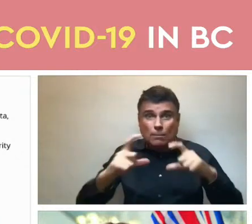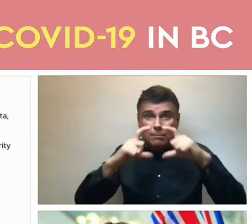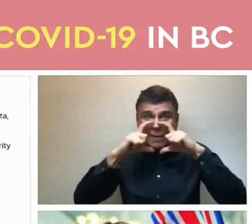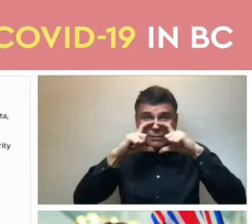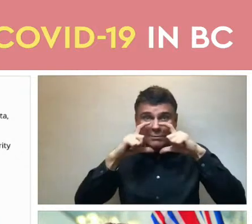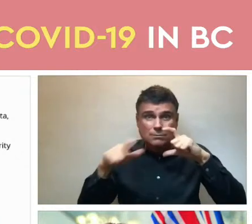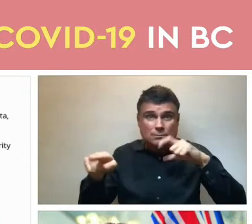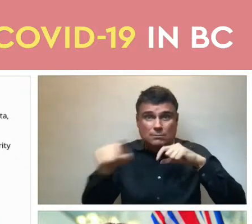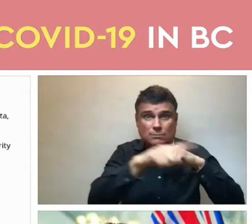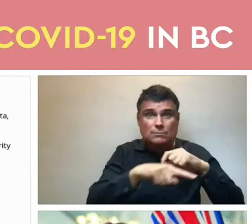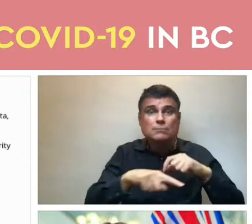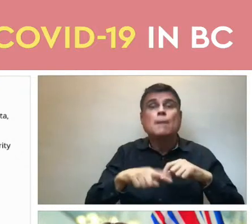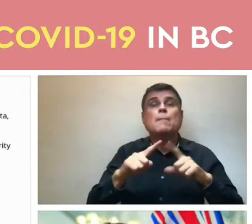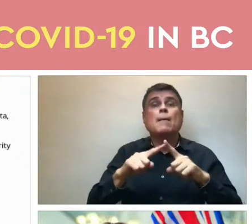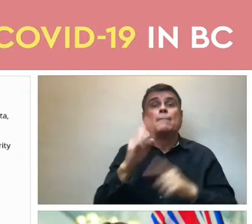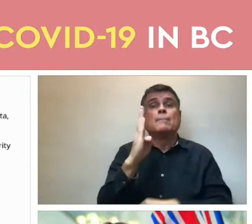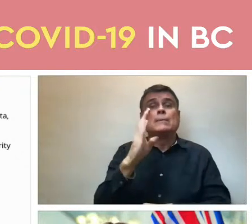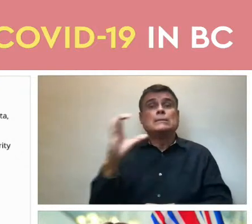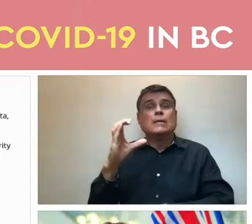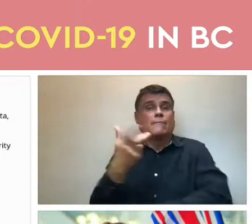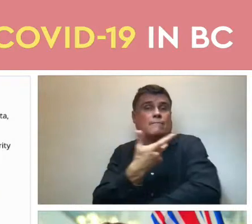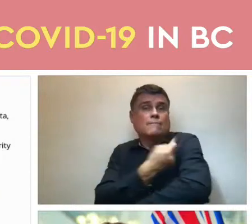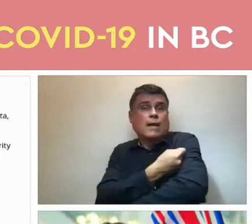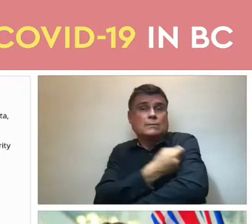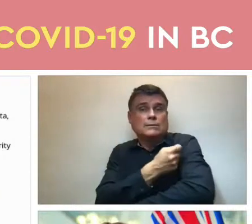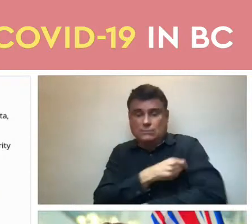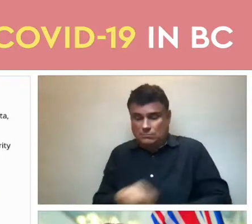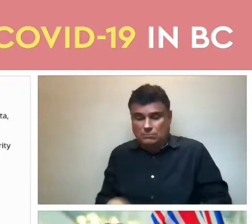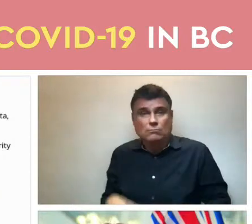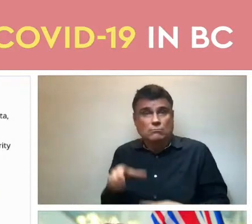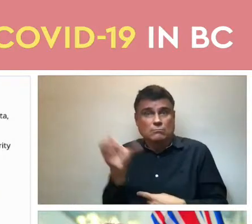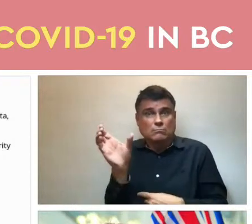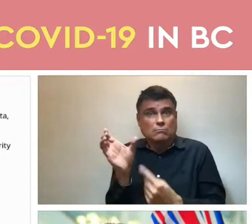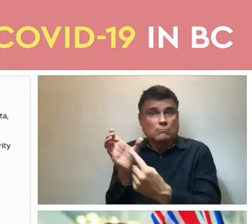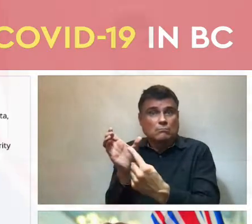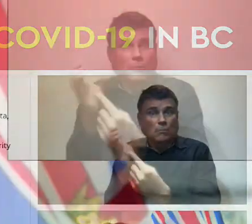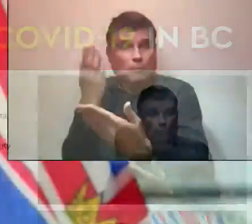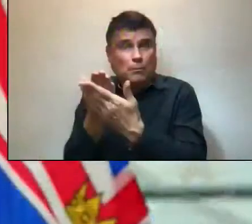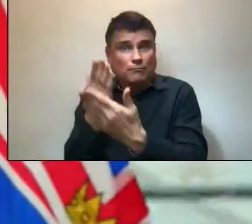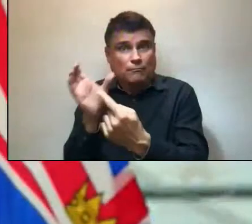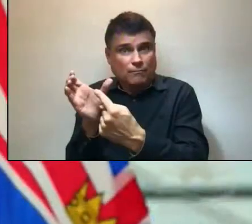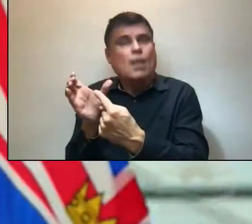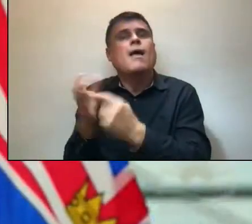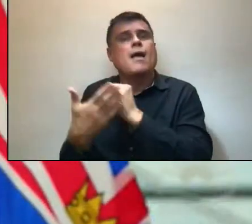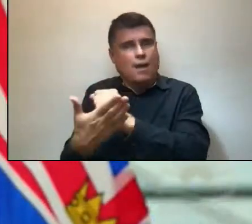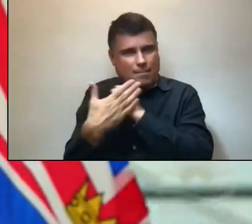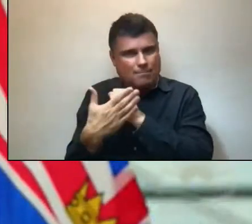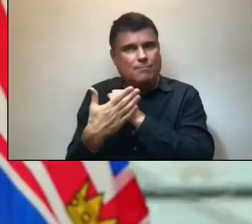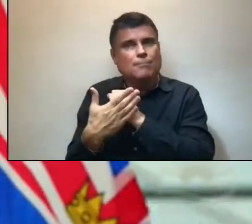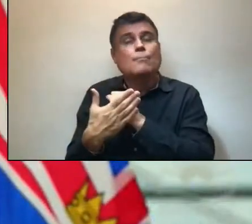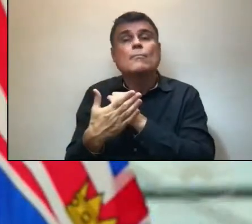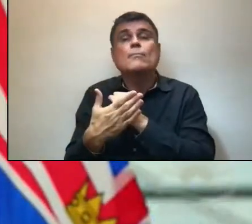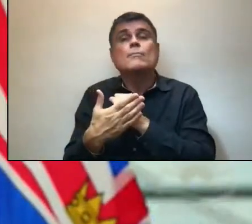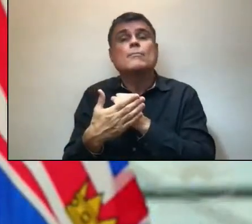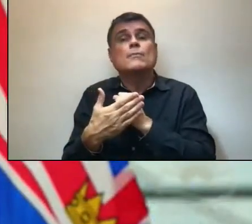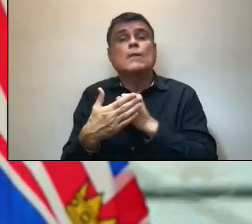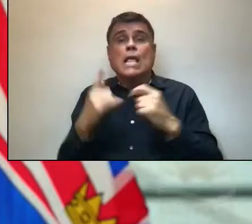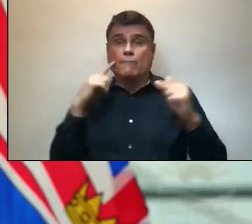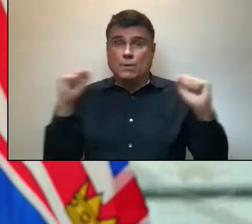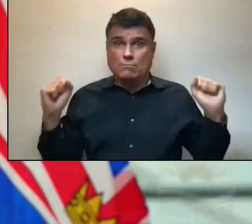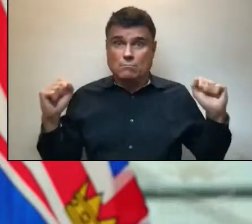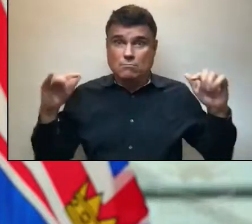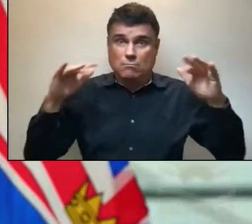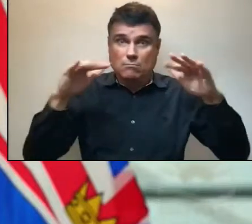program that helps us mitigate the risk in some of those settings where we can come together knowing that everybody in that setting